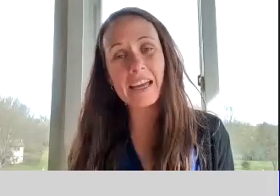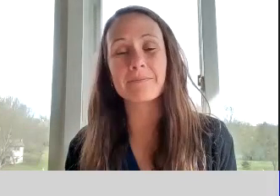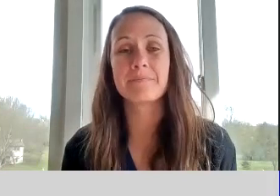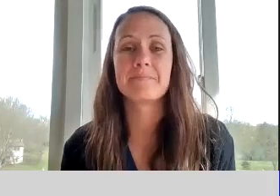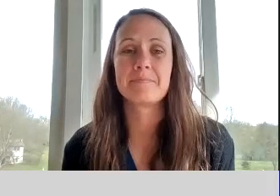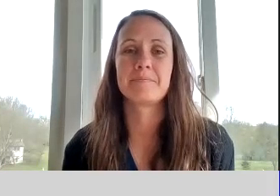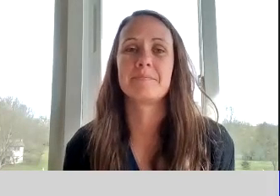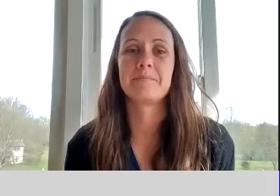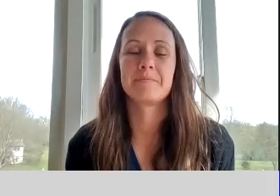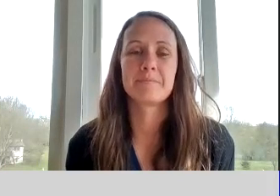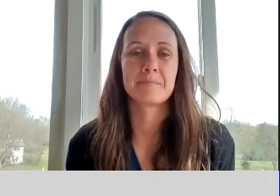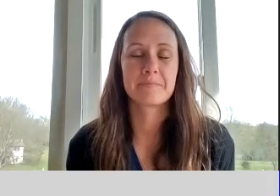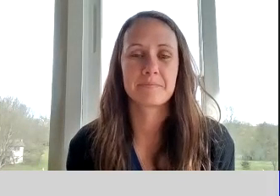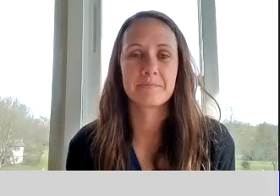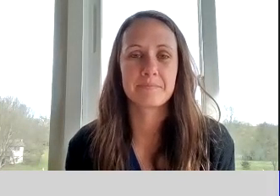Go ahead.